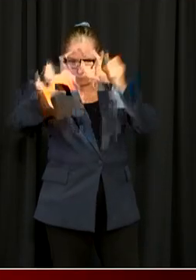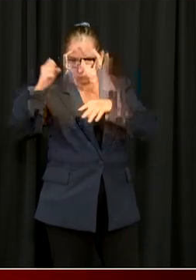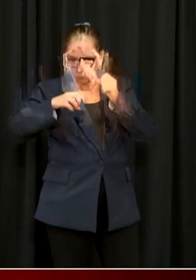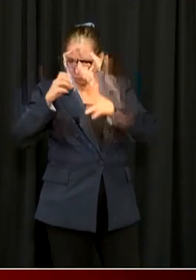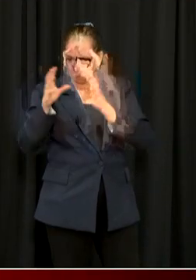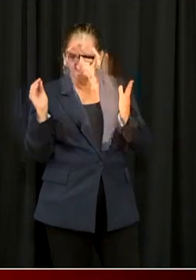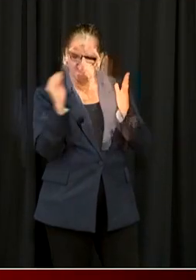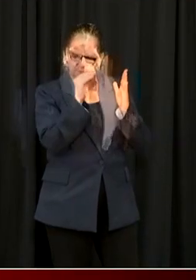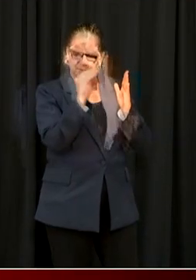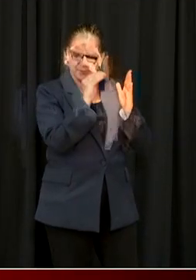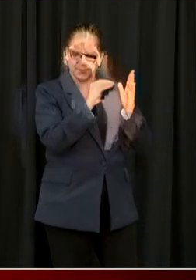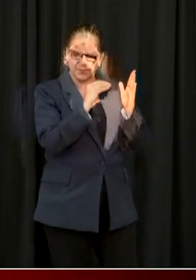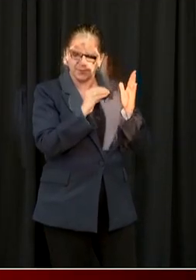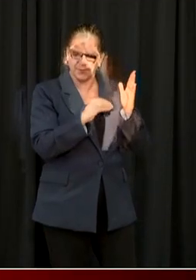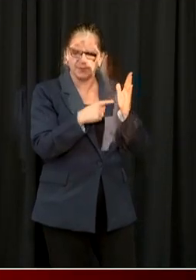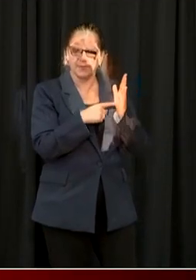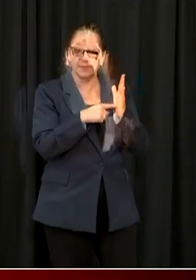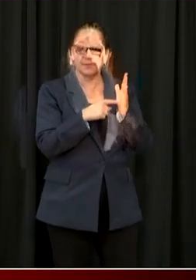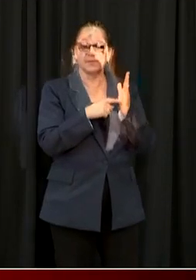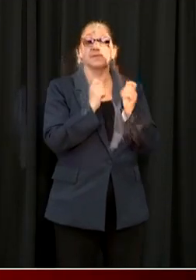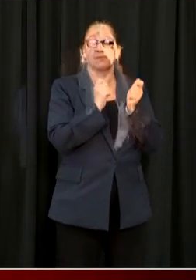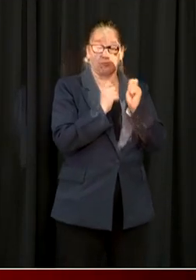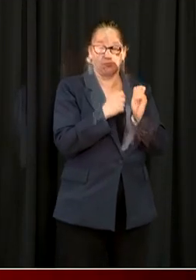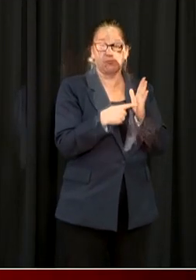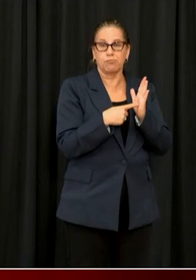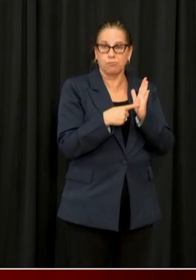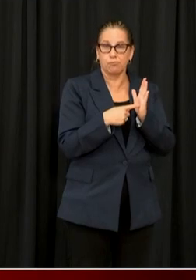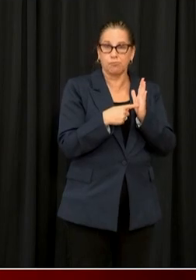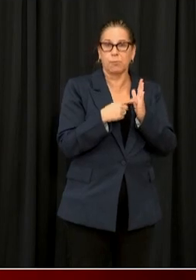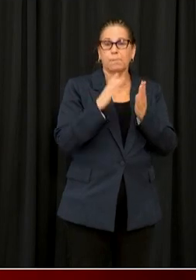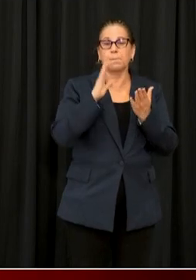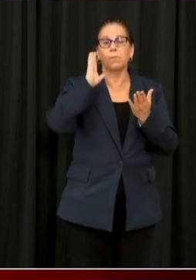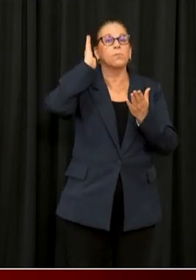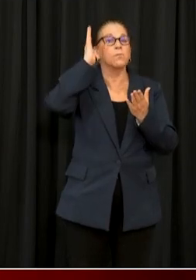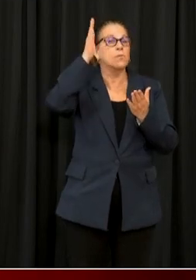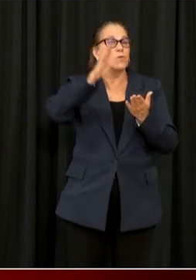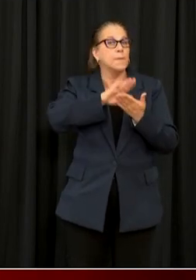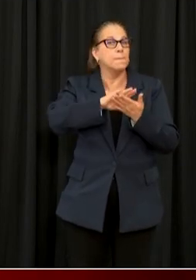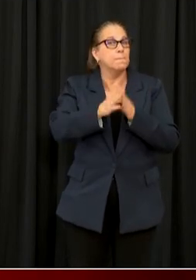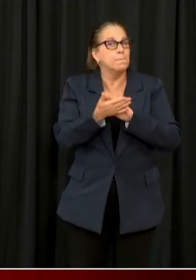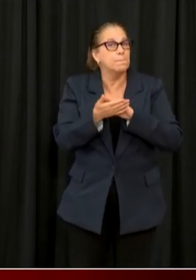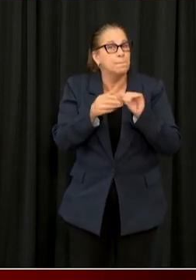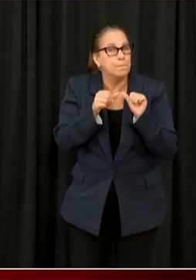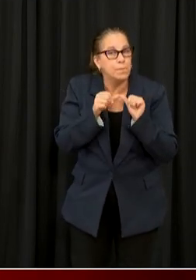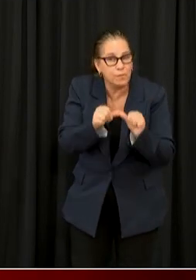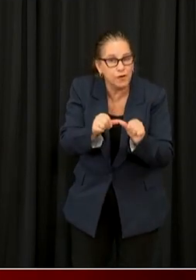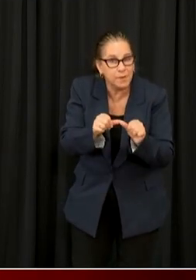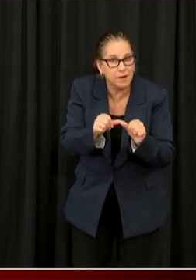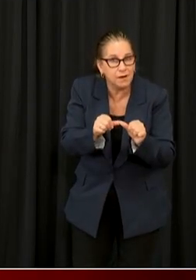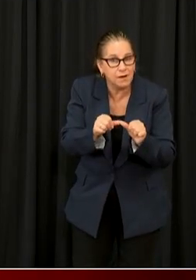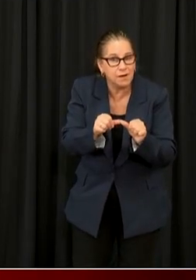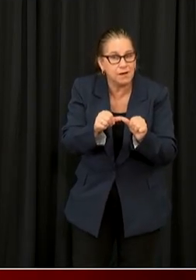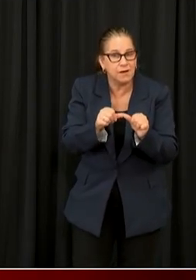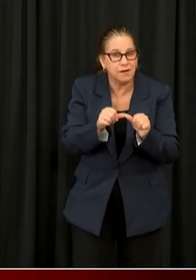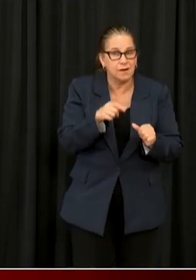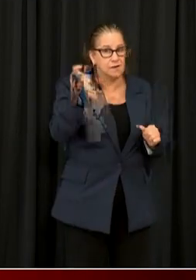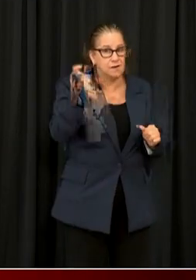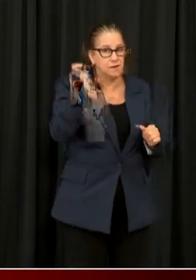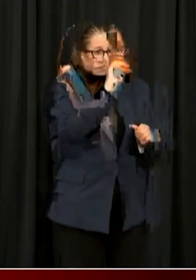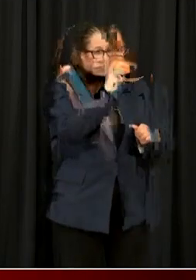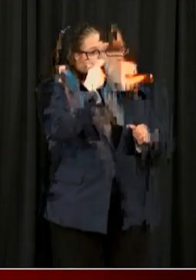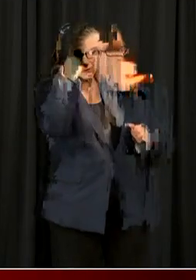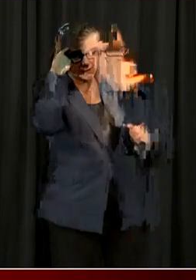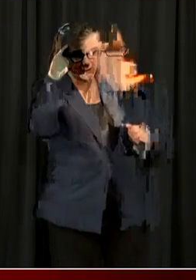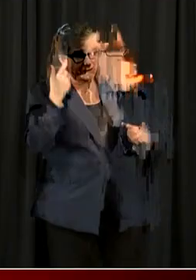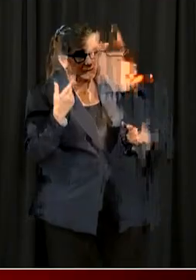about the permanent piece of legislation. Tell me substantively what you think of some of these steps that they passed yesterday on an emergency